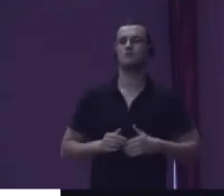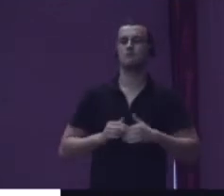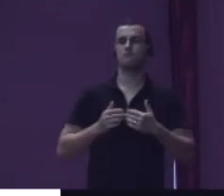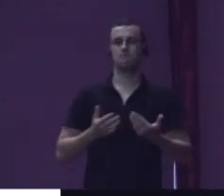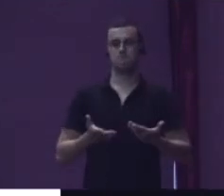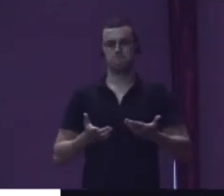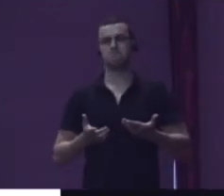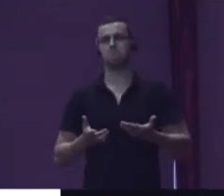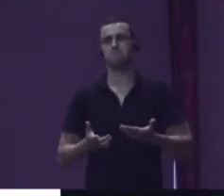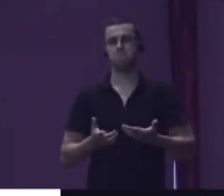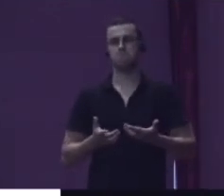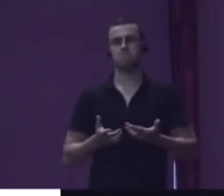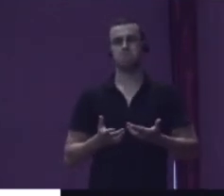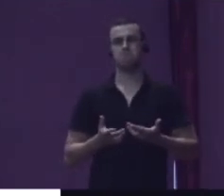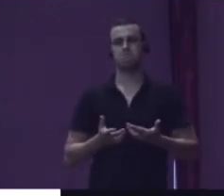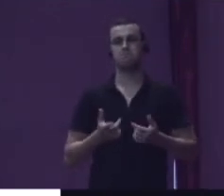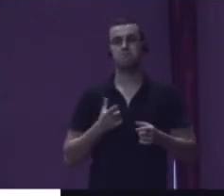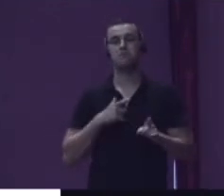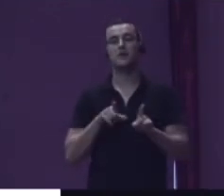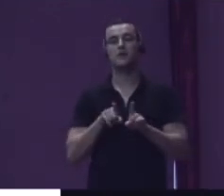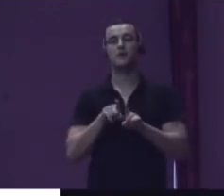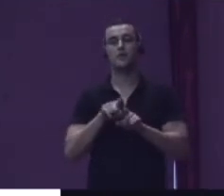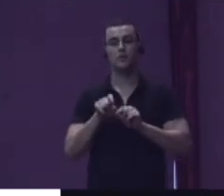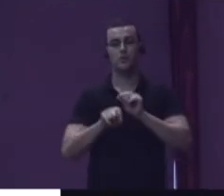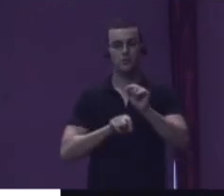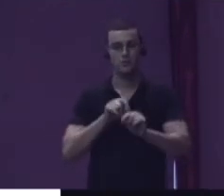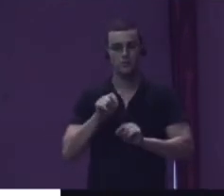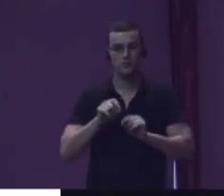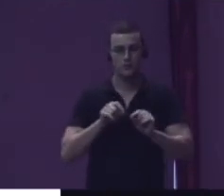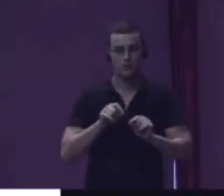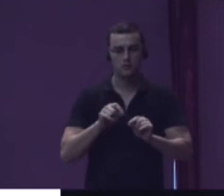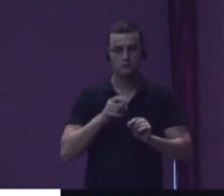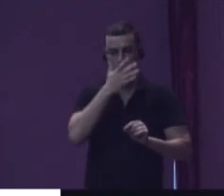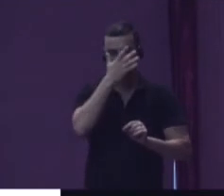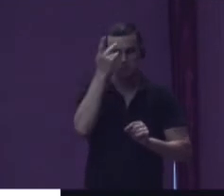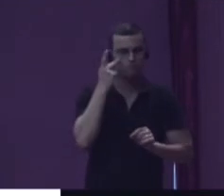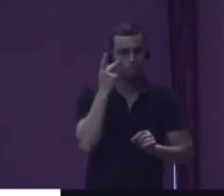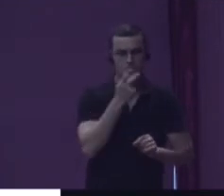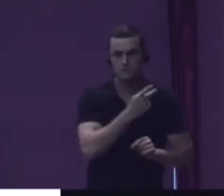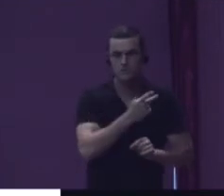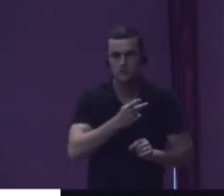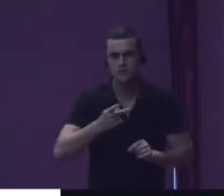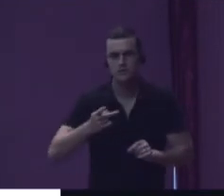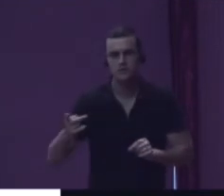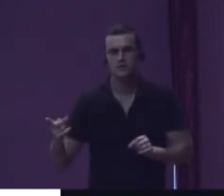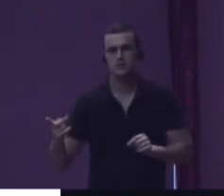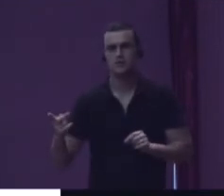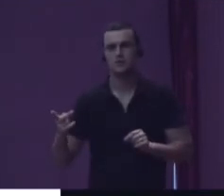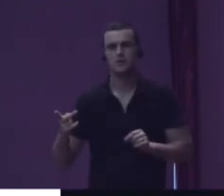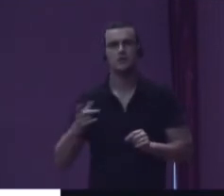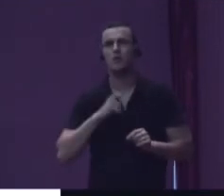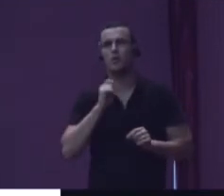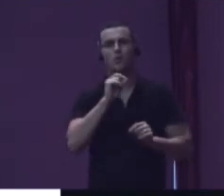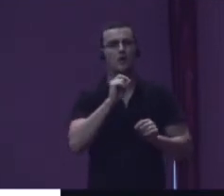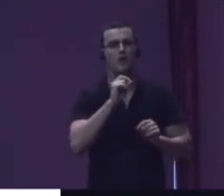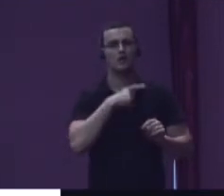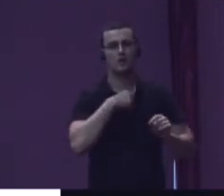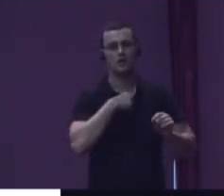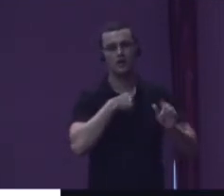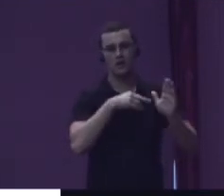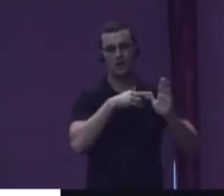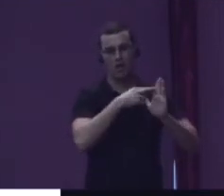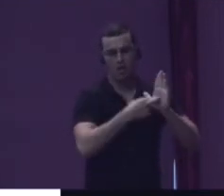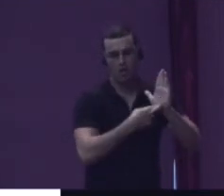goes beyond what everything we have been taught. So anyway, where you get